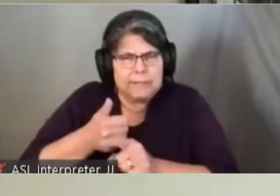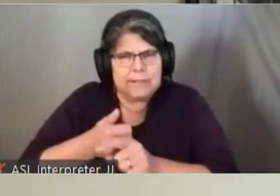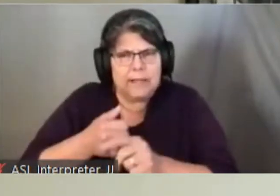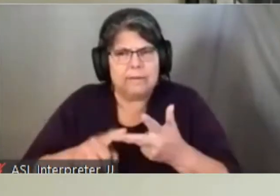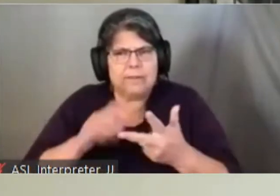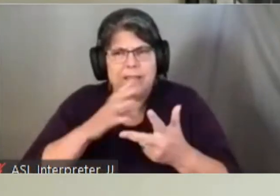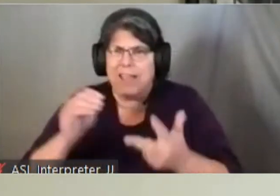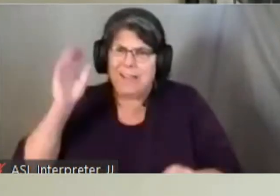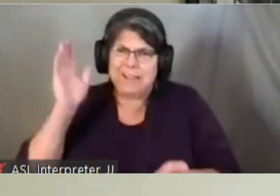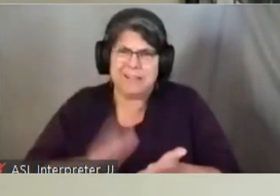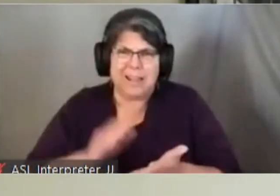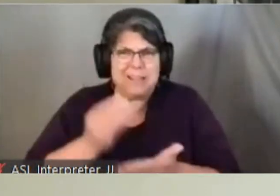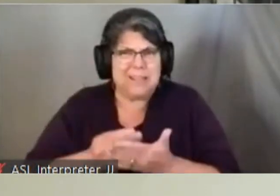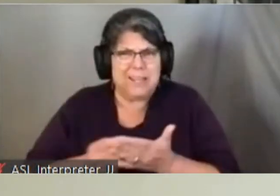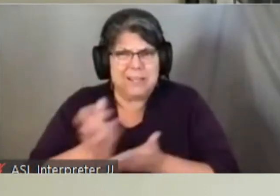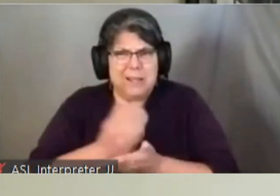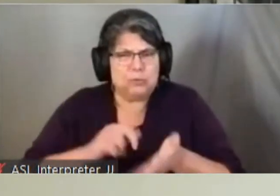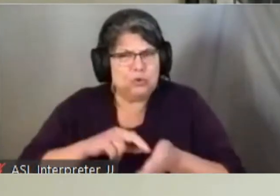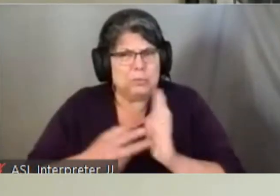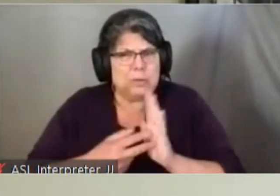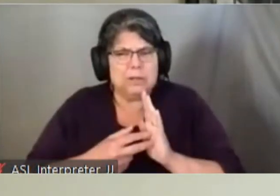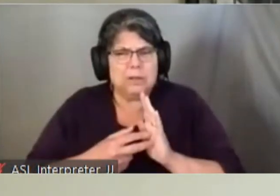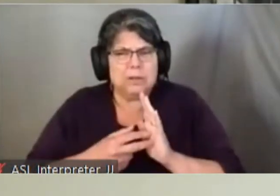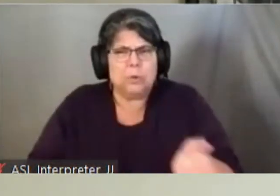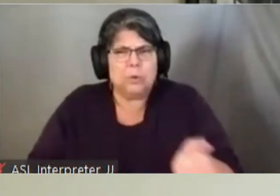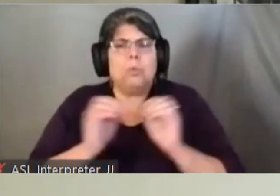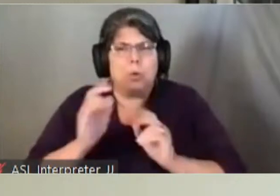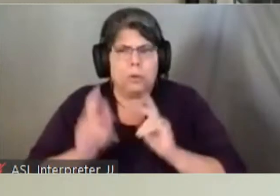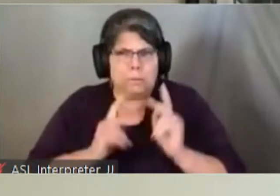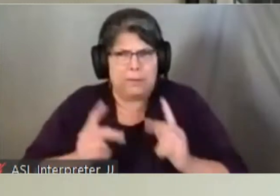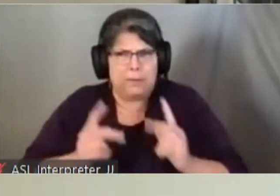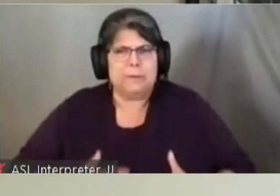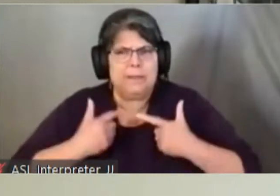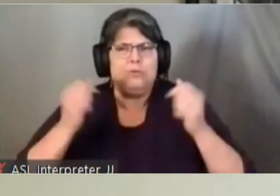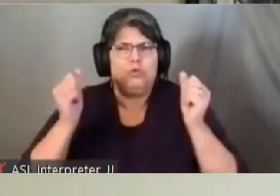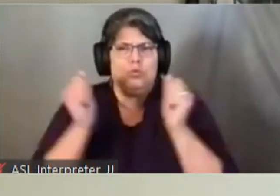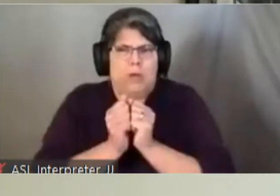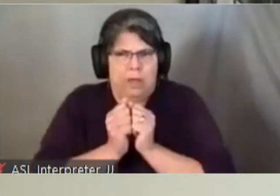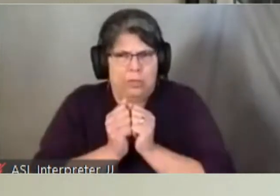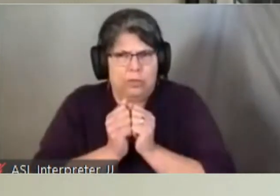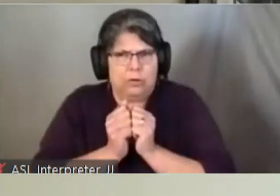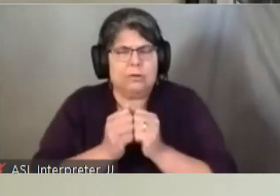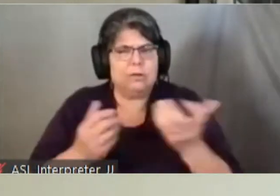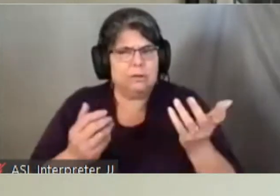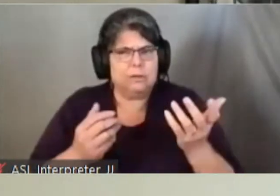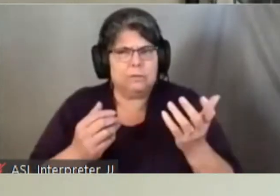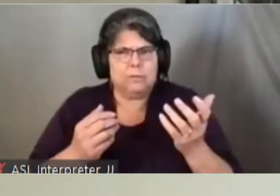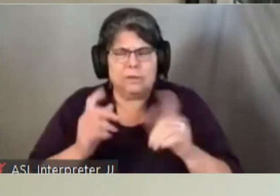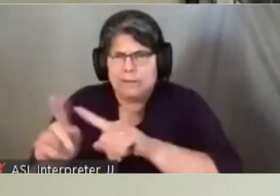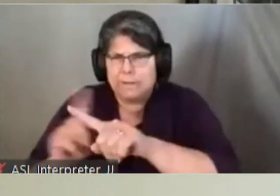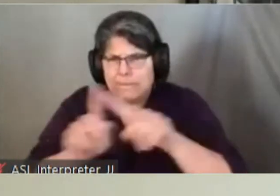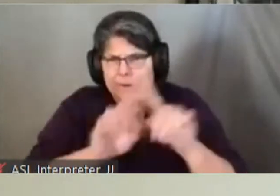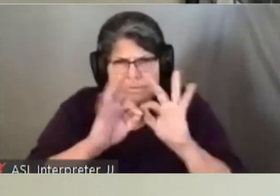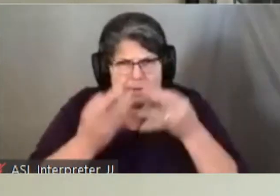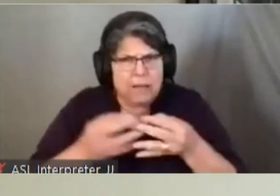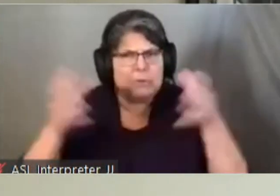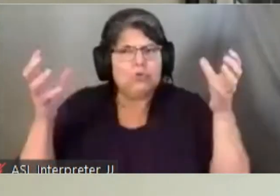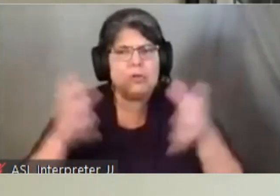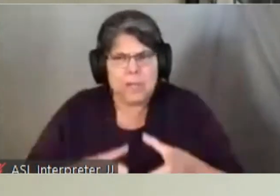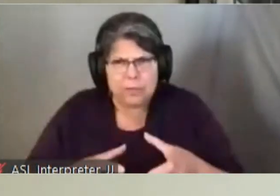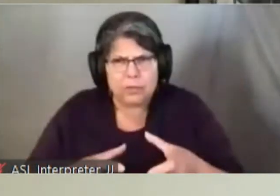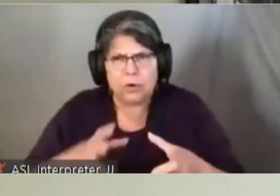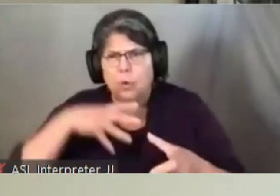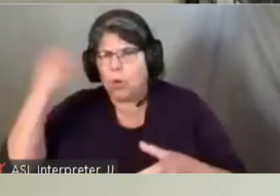lower incomes, forcing them into multi-family and multi-generational housing situations.